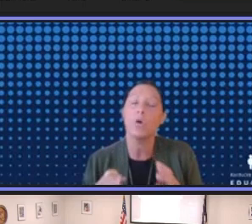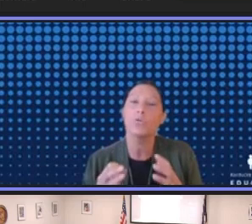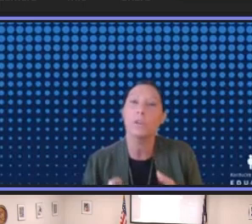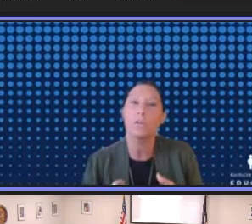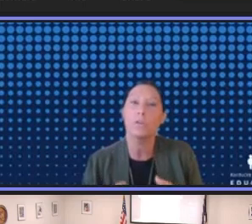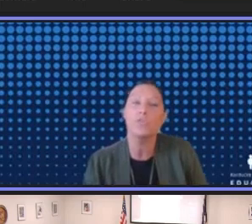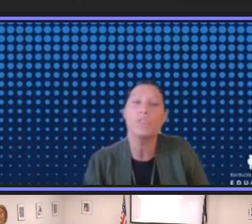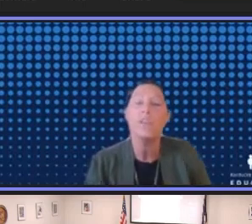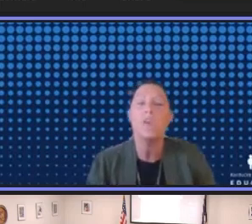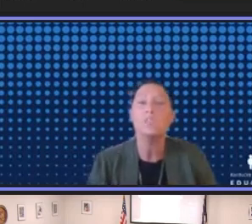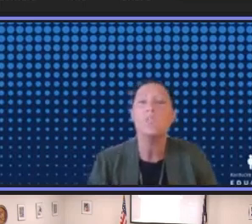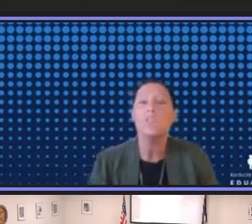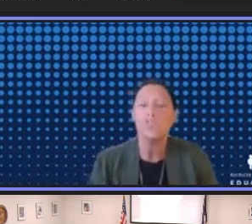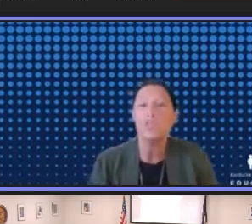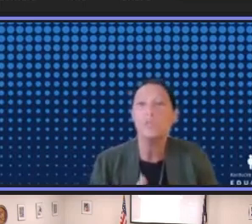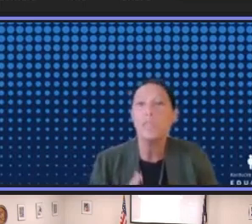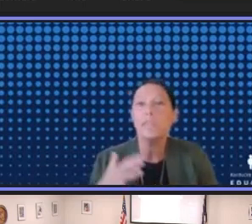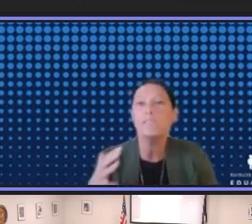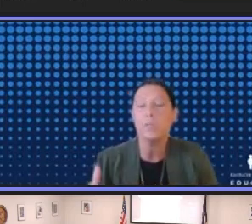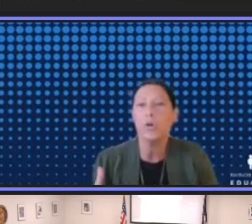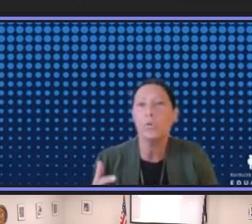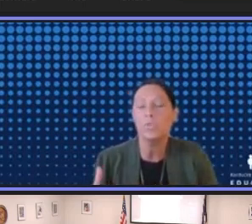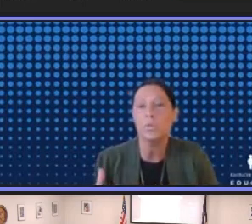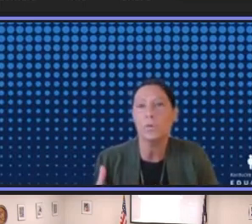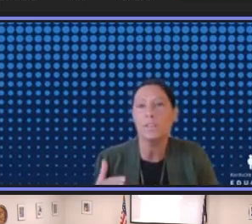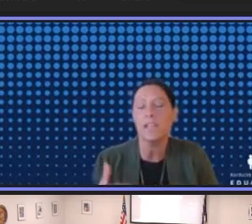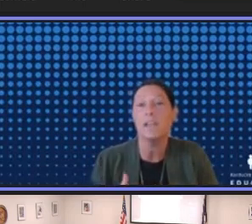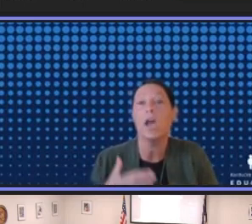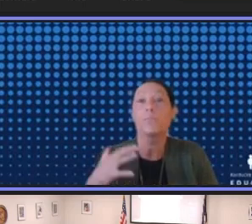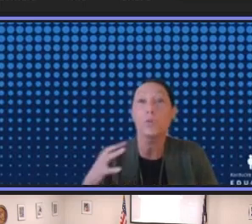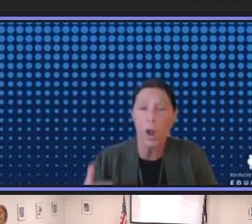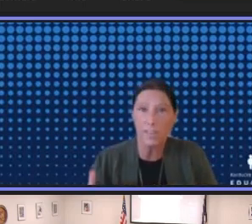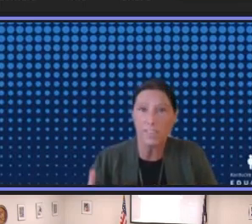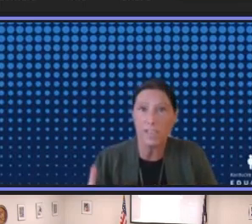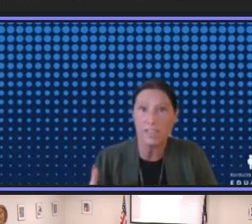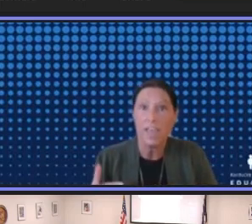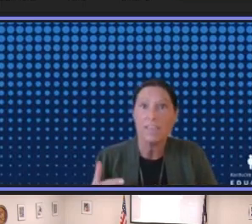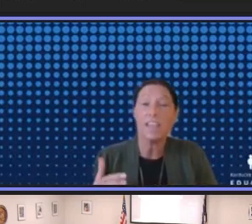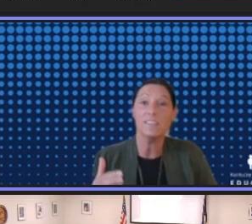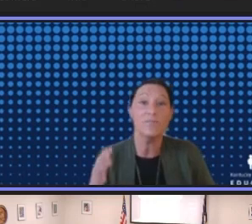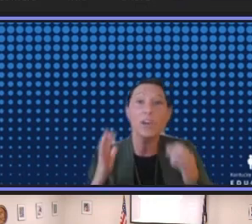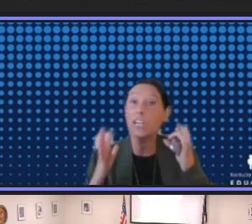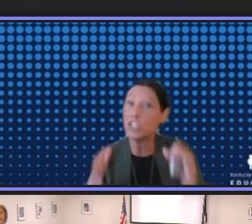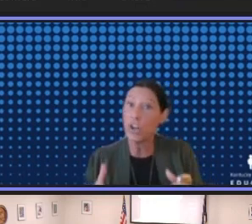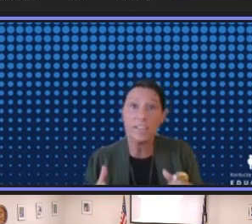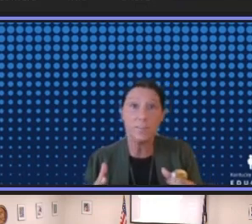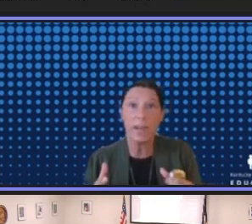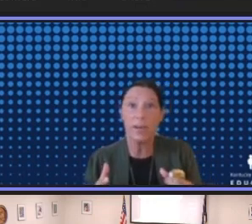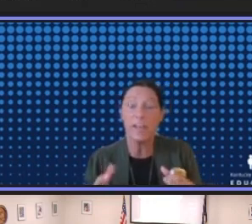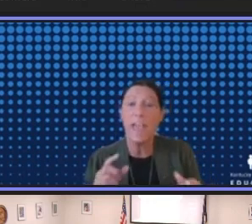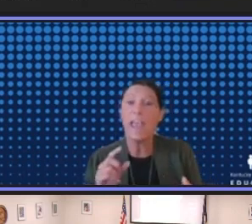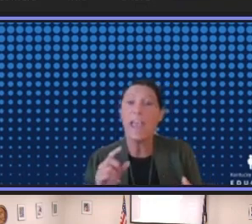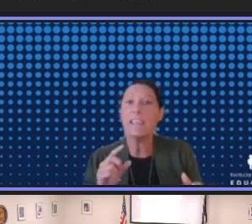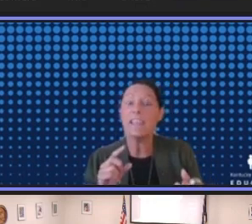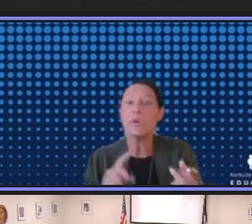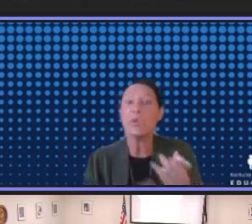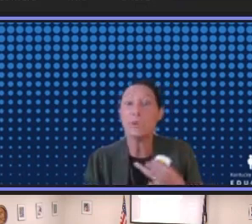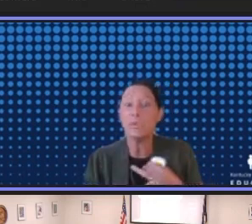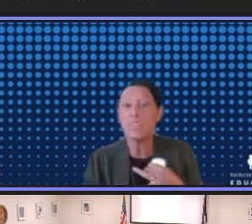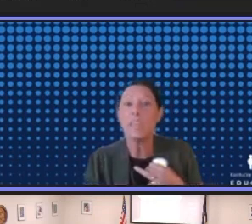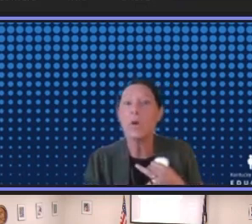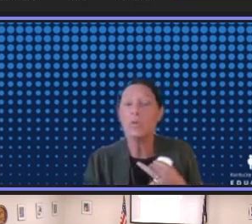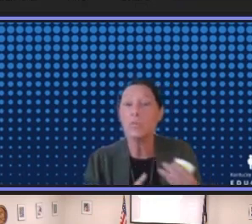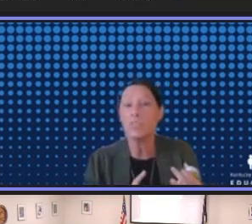that stakeholder inclusion so that it truly gives the local superintendent a process that is very transparent, and